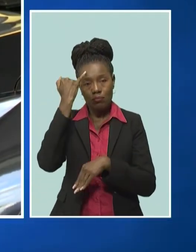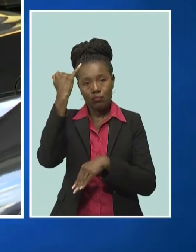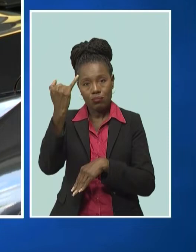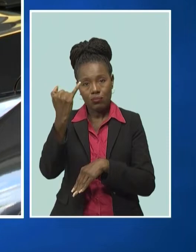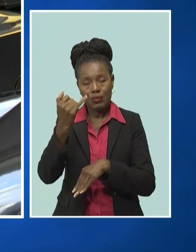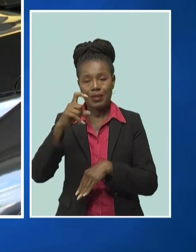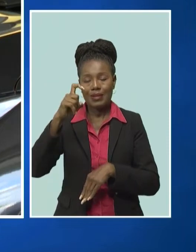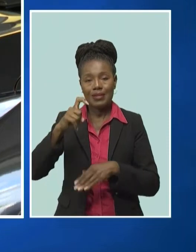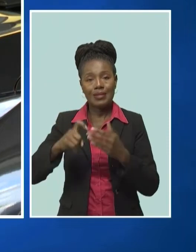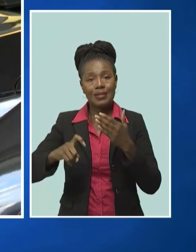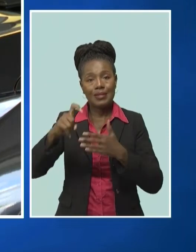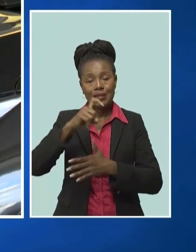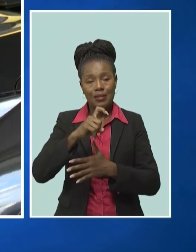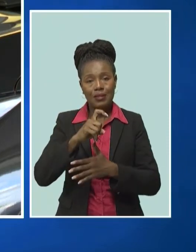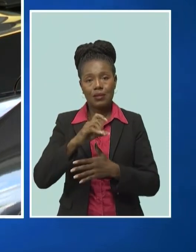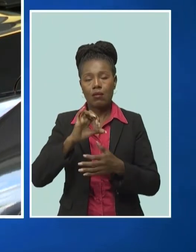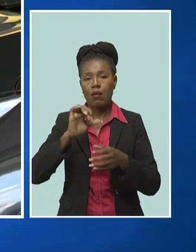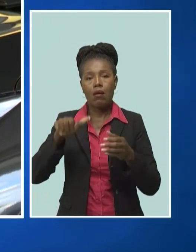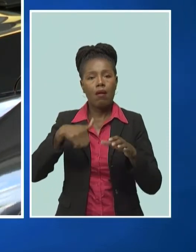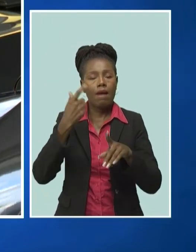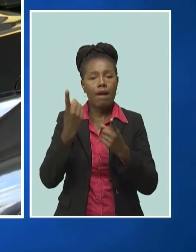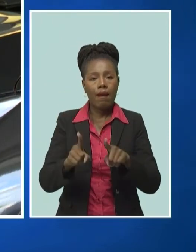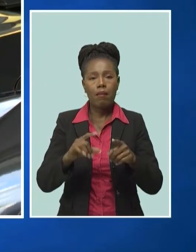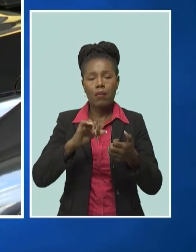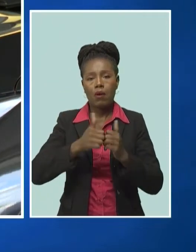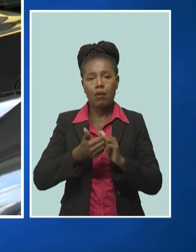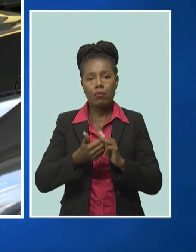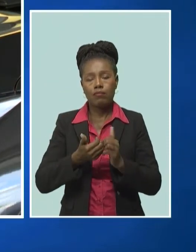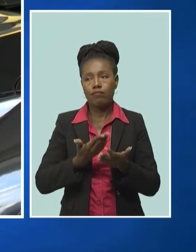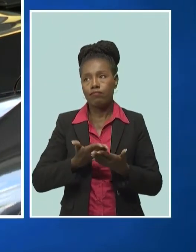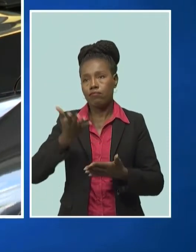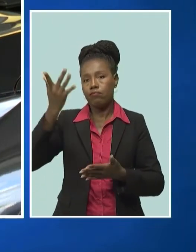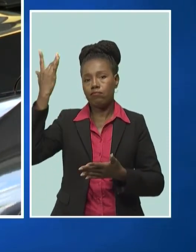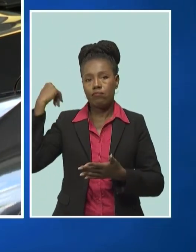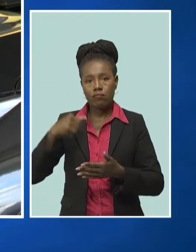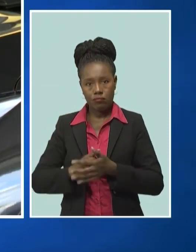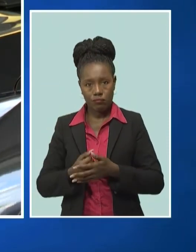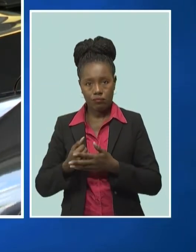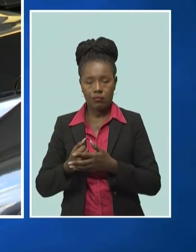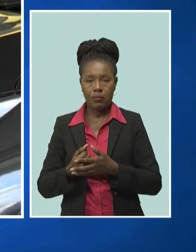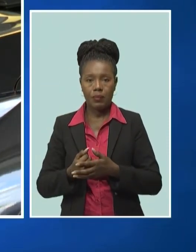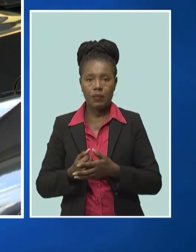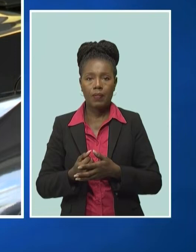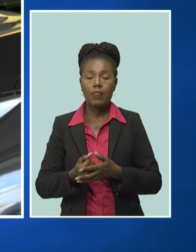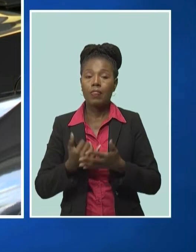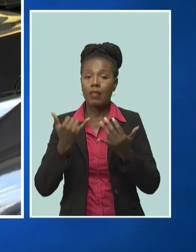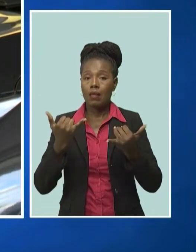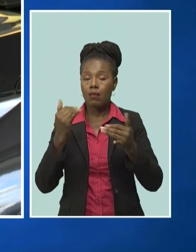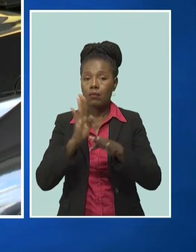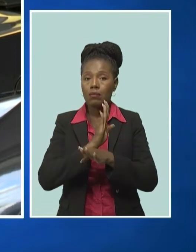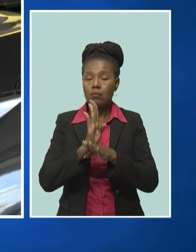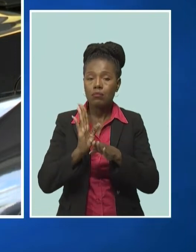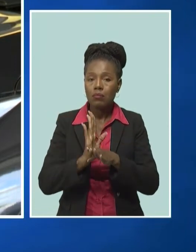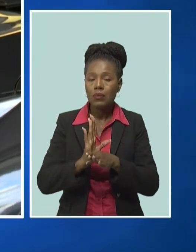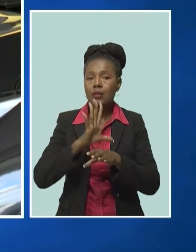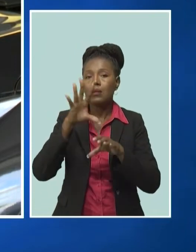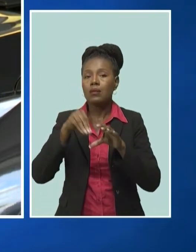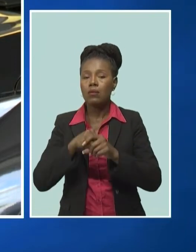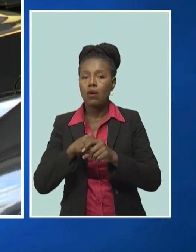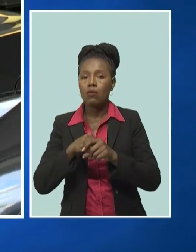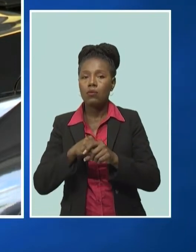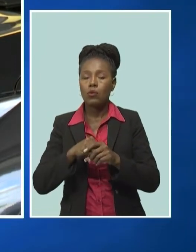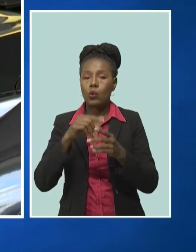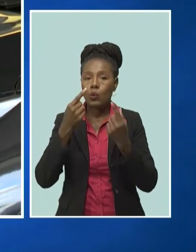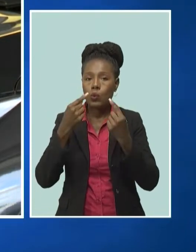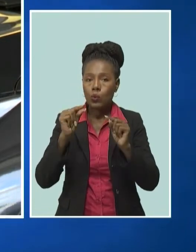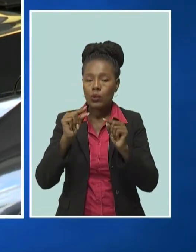brought about by way beyond our historical position. Today, our business deals with green and renewable